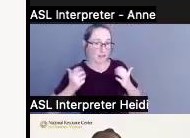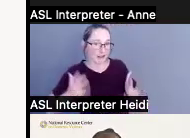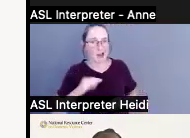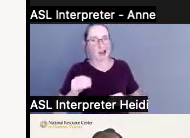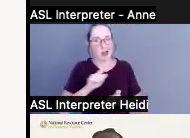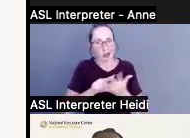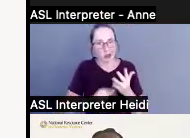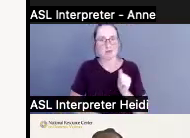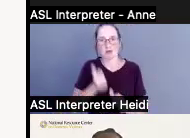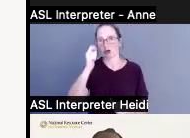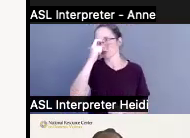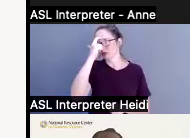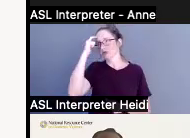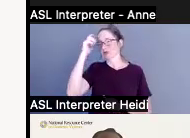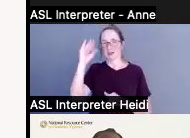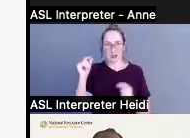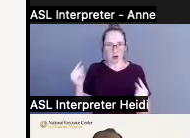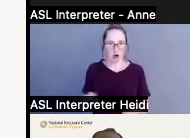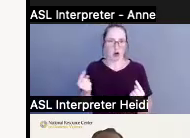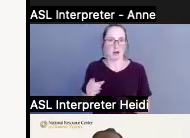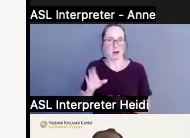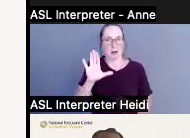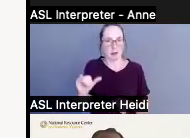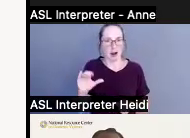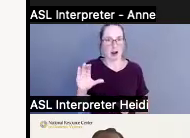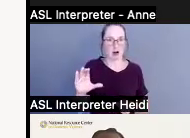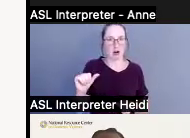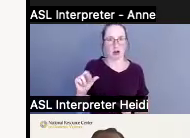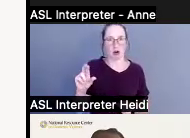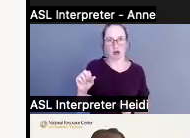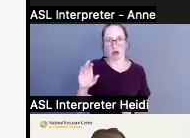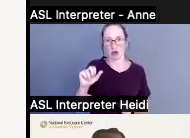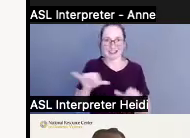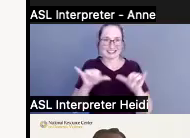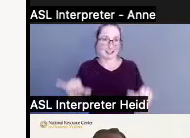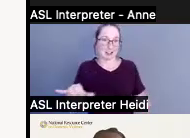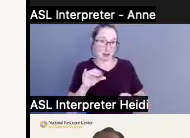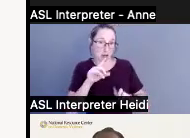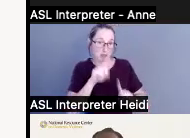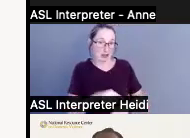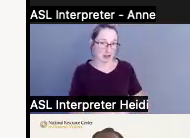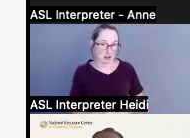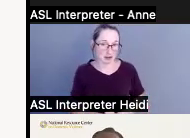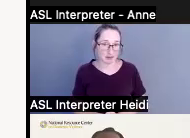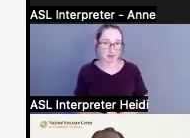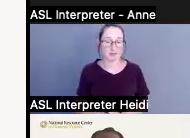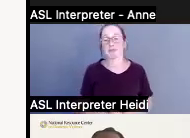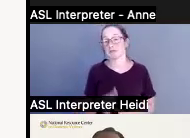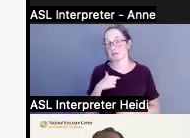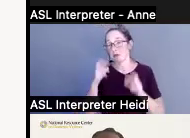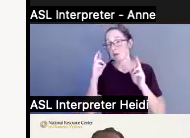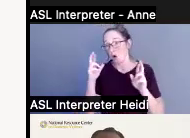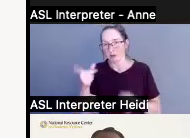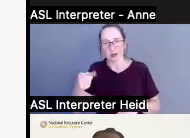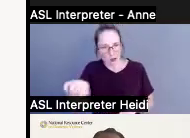those most traumatized and harmed by carceral systems and responses. And so I'm hopeful that you